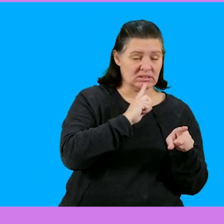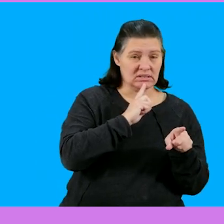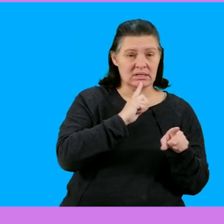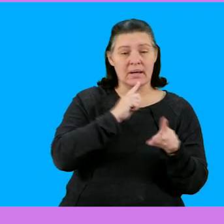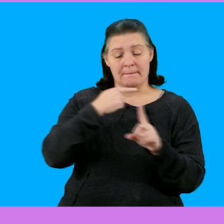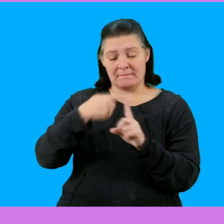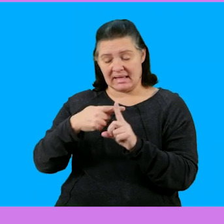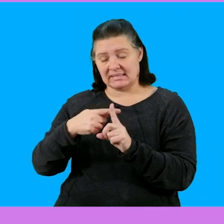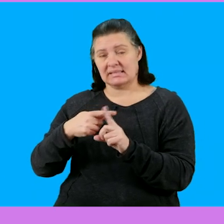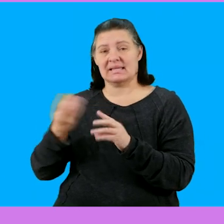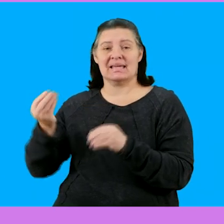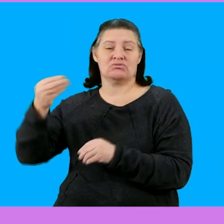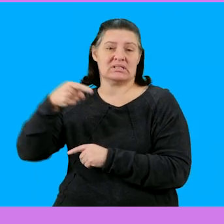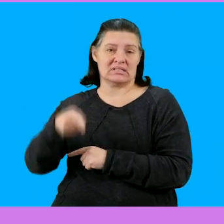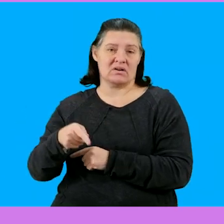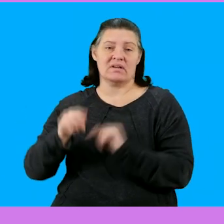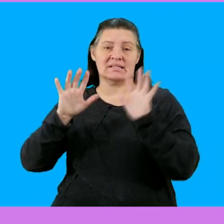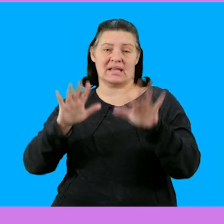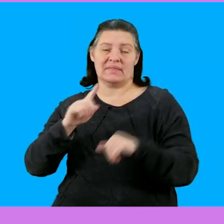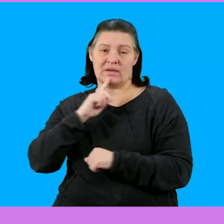rand plus the interest of